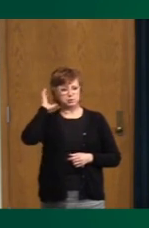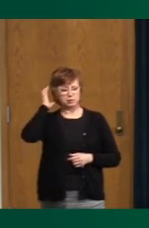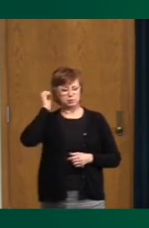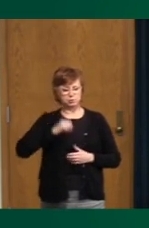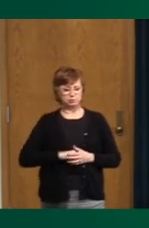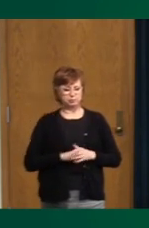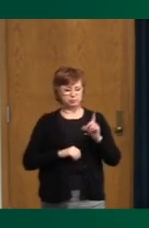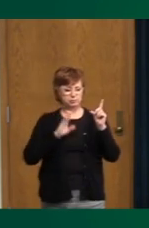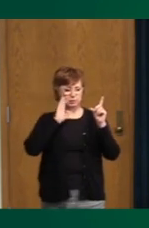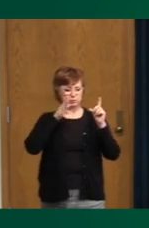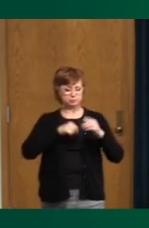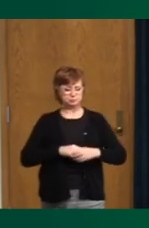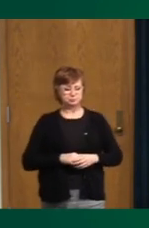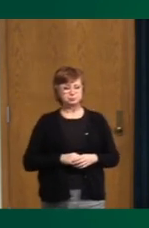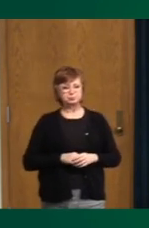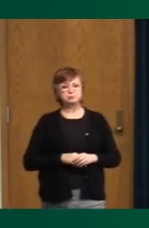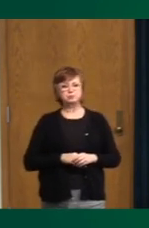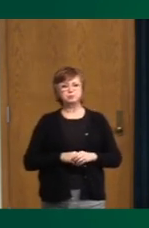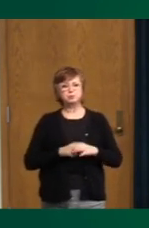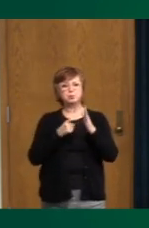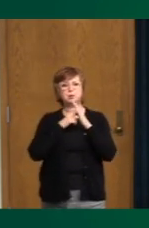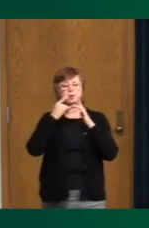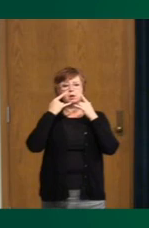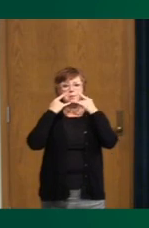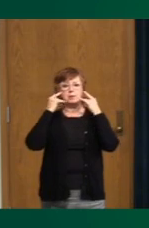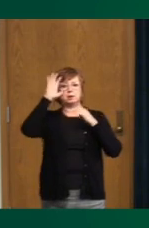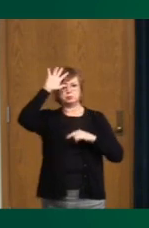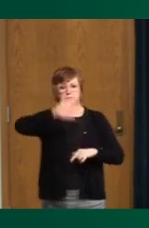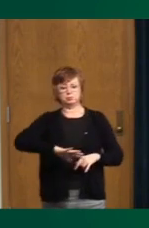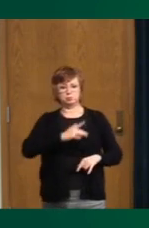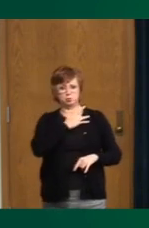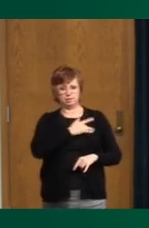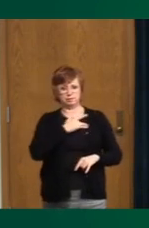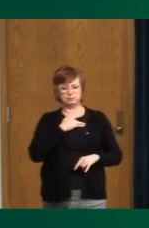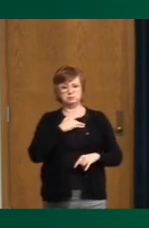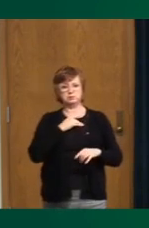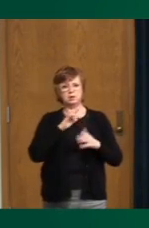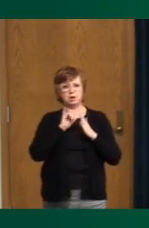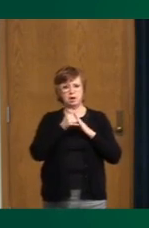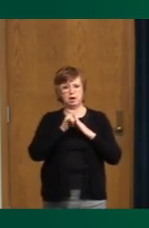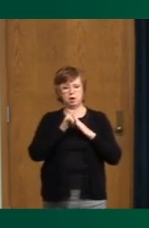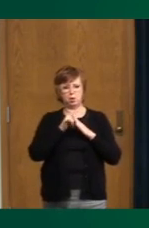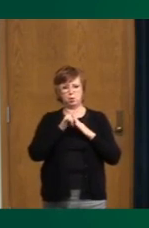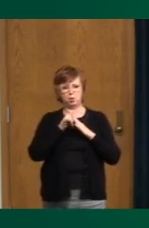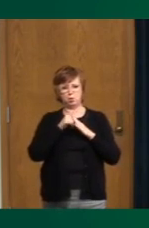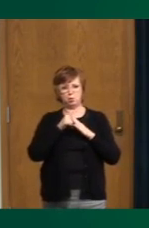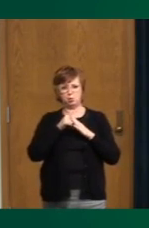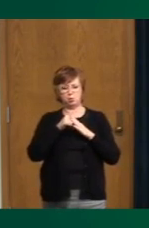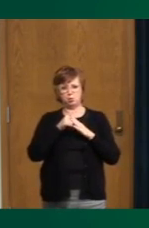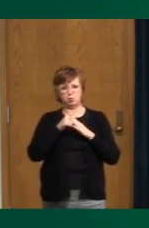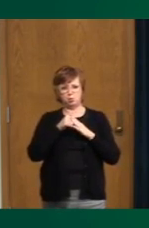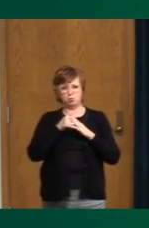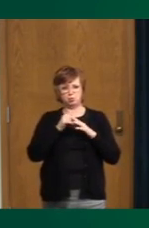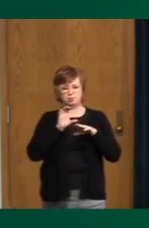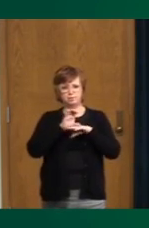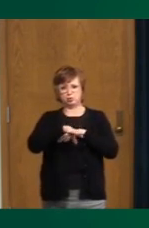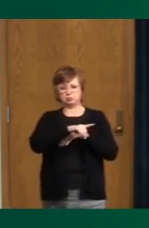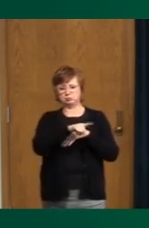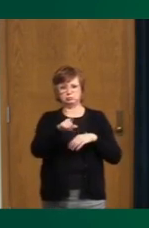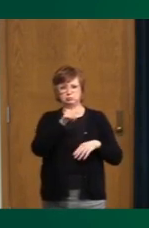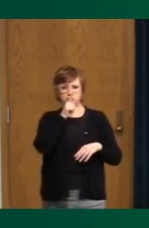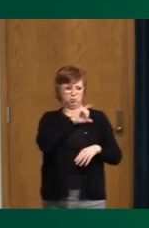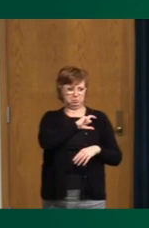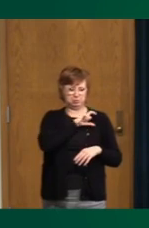the mandatory mask policy all around the province, but what does enforcement like that look like? Because we've been hearing people, and we've seen it, that some